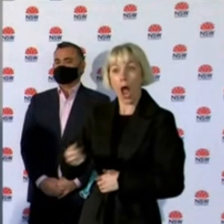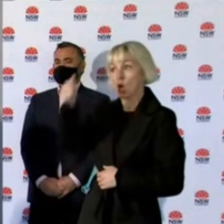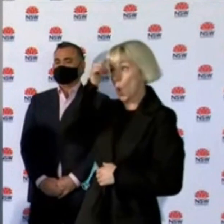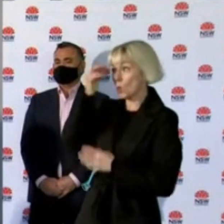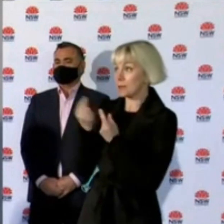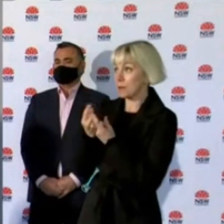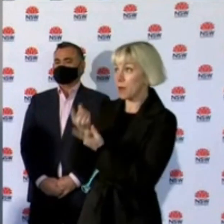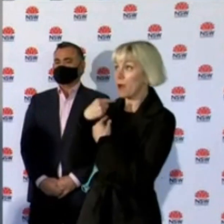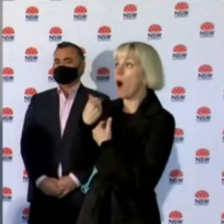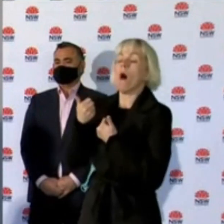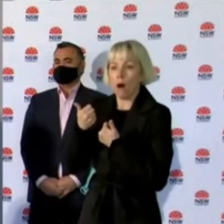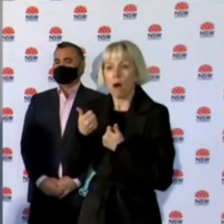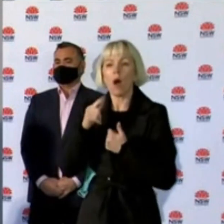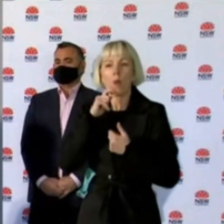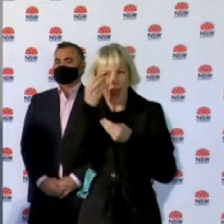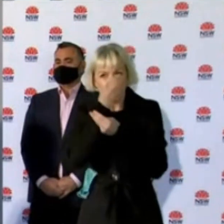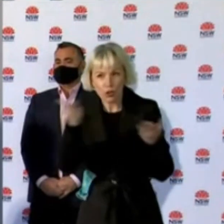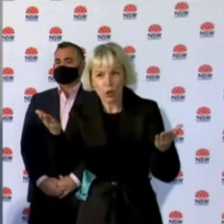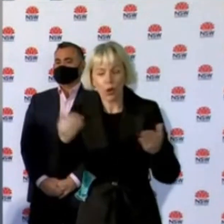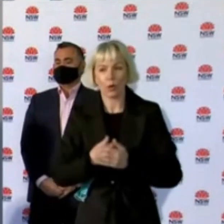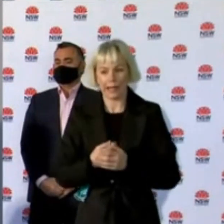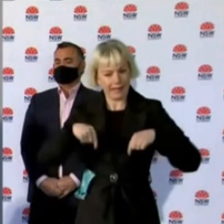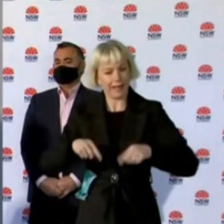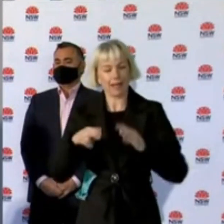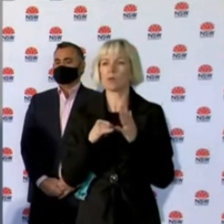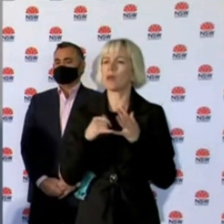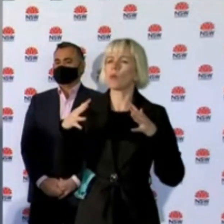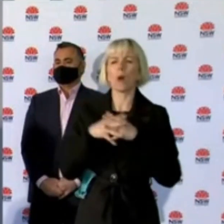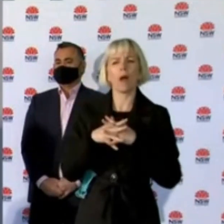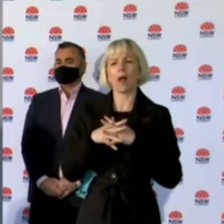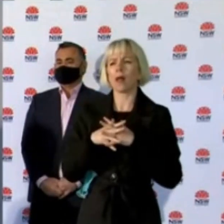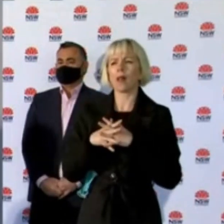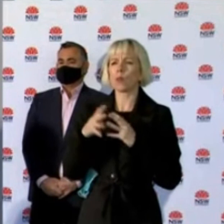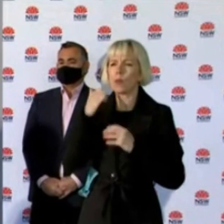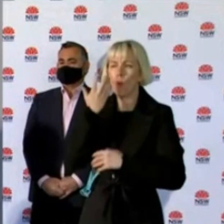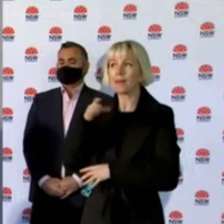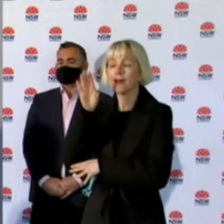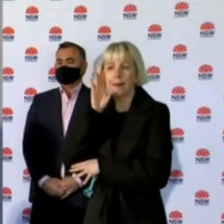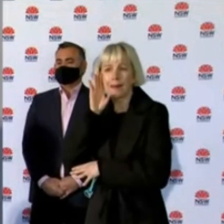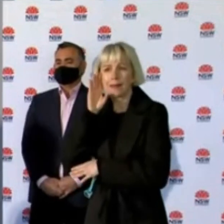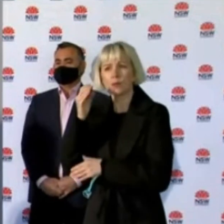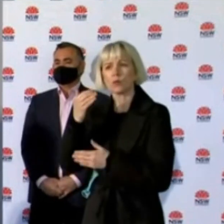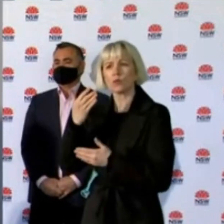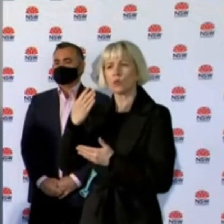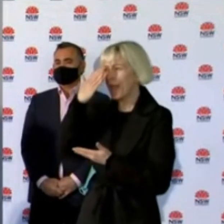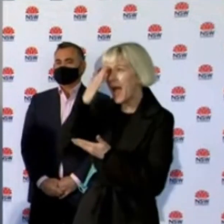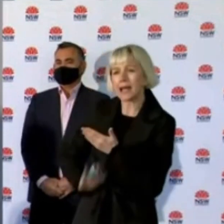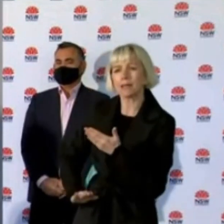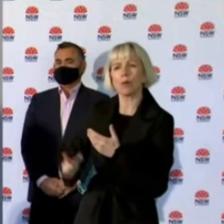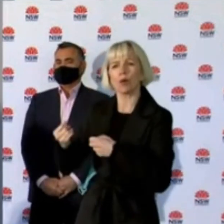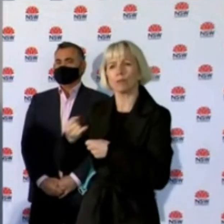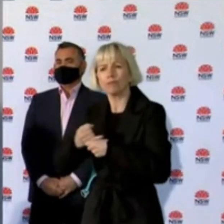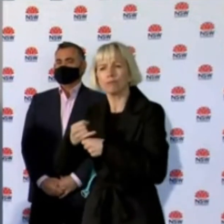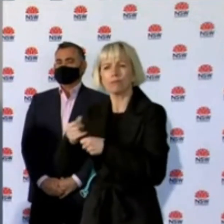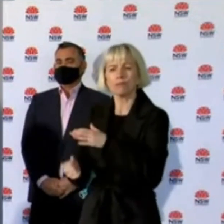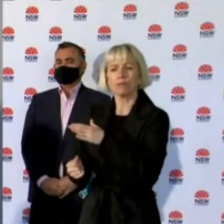an effort in New South Wales to make sure that as soon as we receive health advice, we respond to it and we make that information available to the community as soon as we can. And that's why